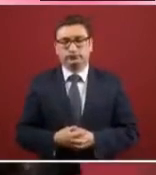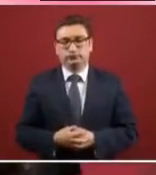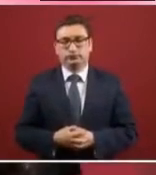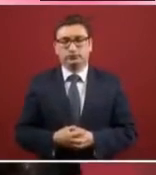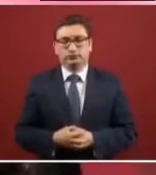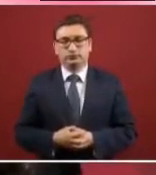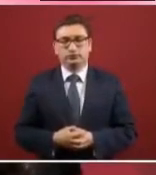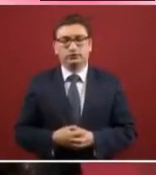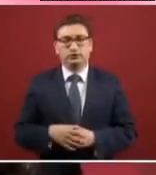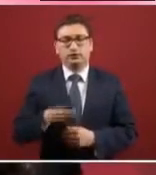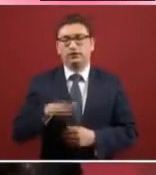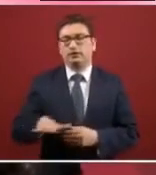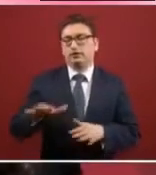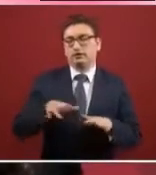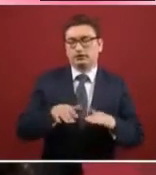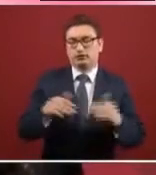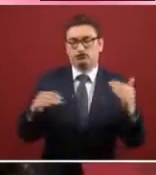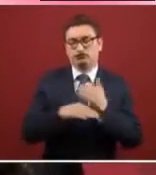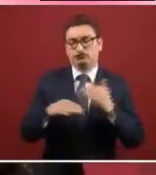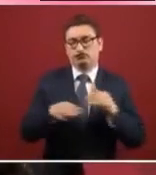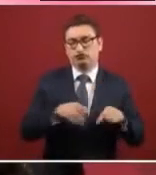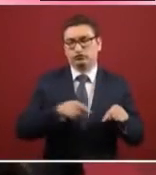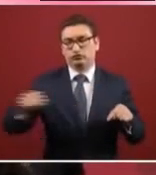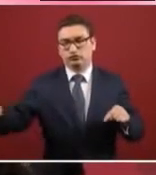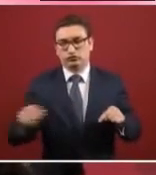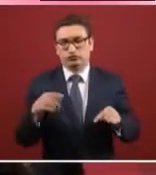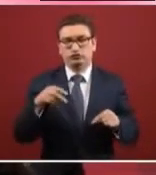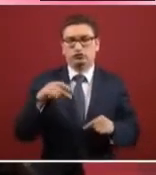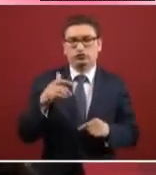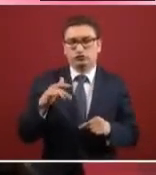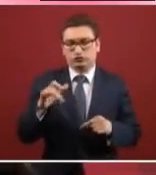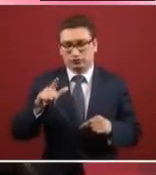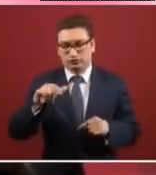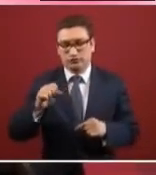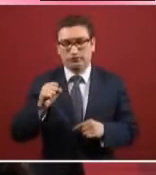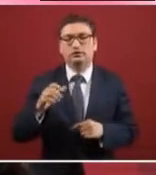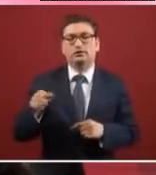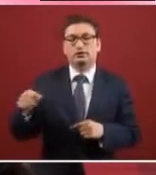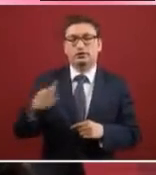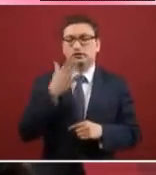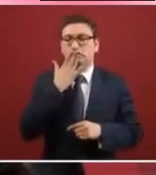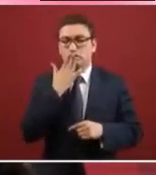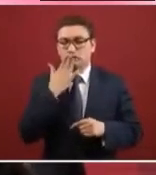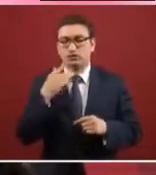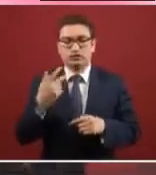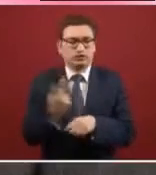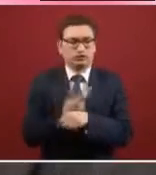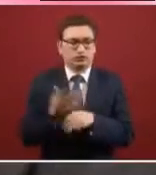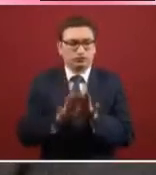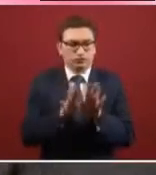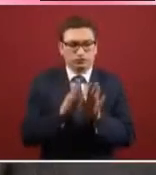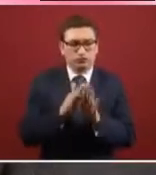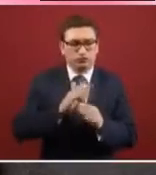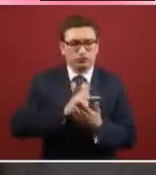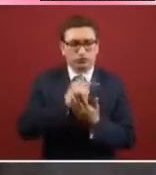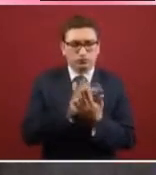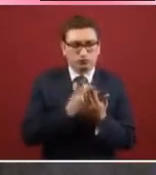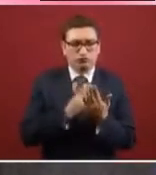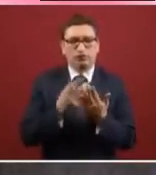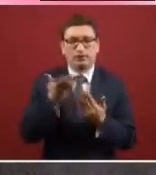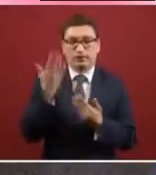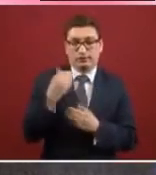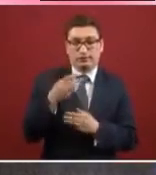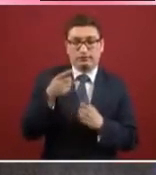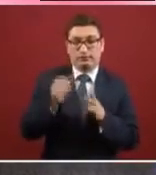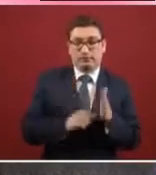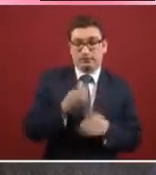a Nogales en la Sonora, y que se había programado. They had